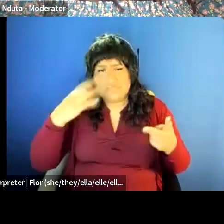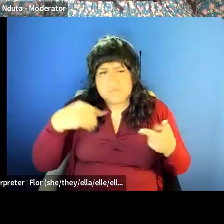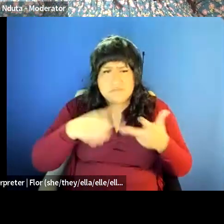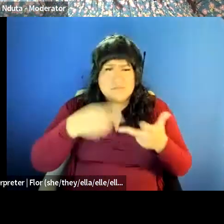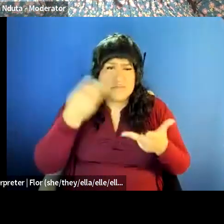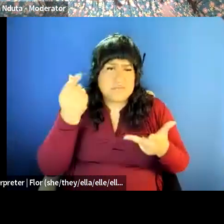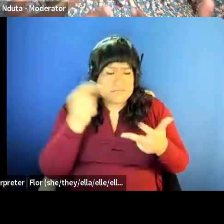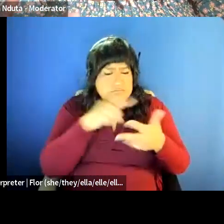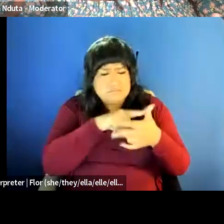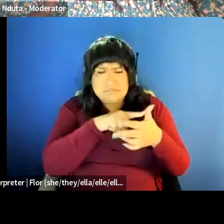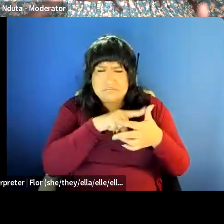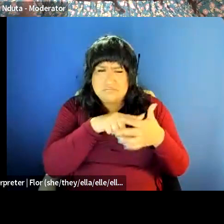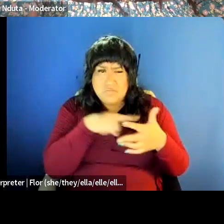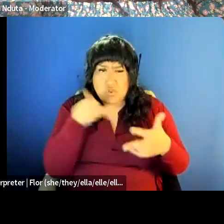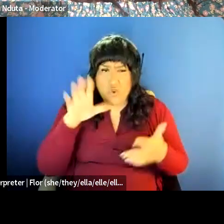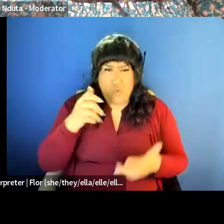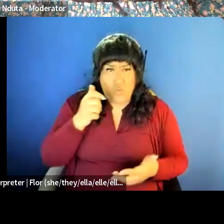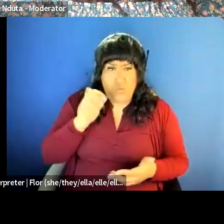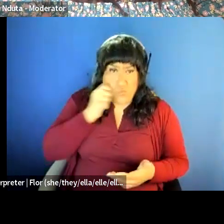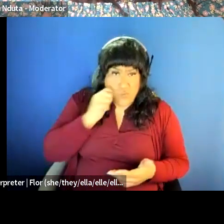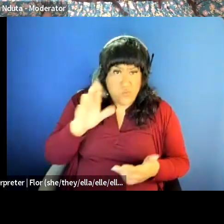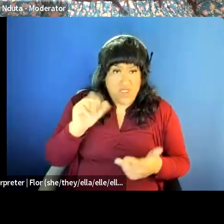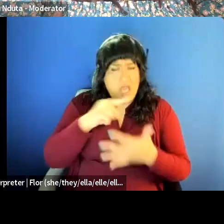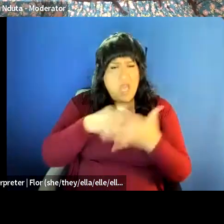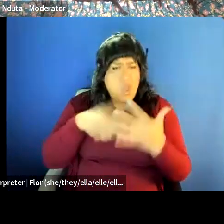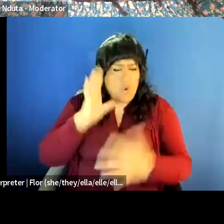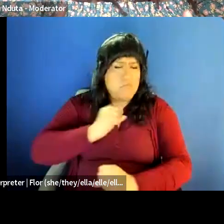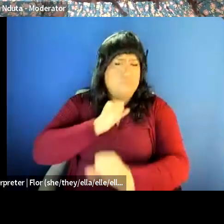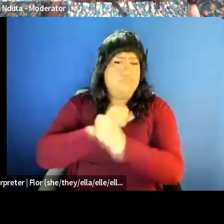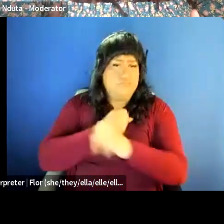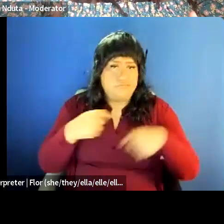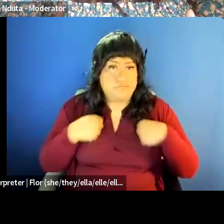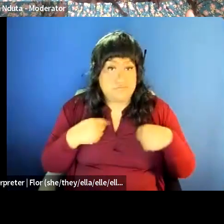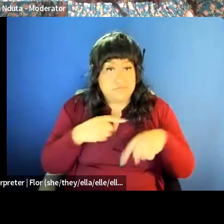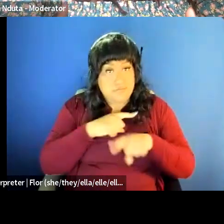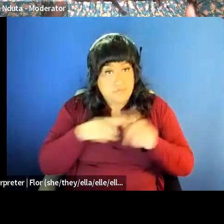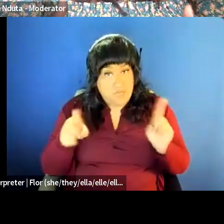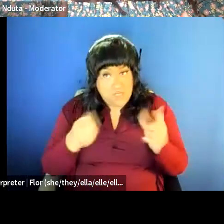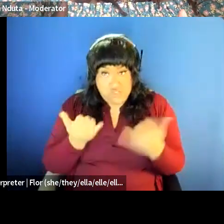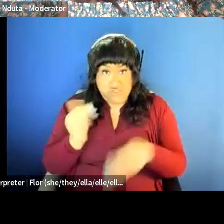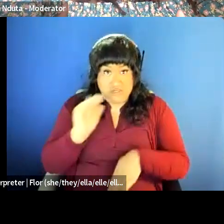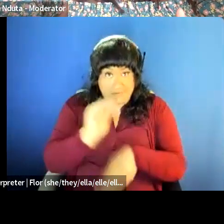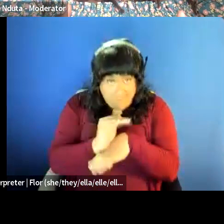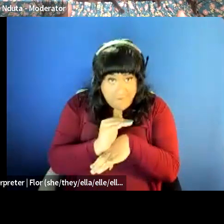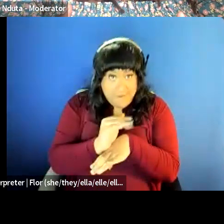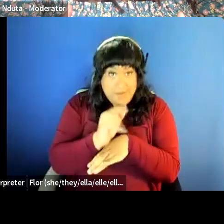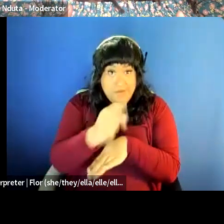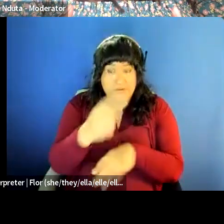you have your race, and those things will protect you. But as we'll see tonight, this